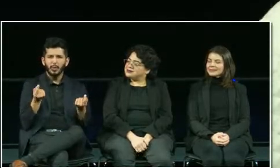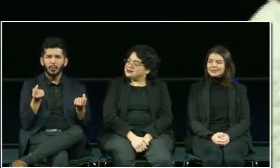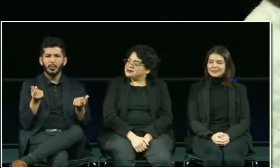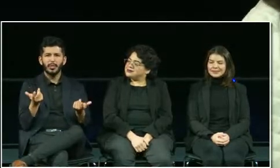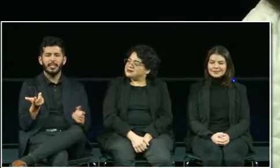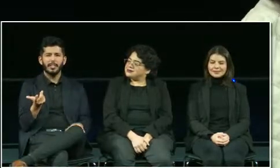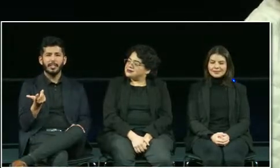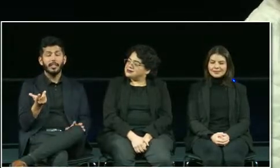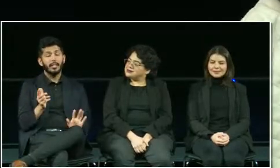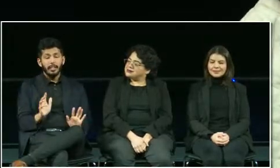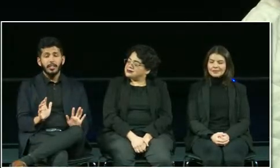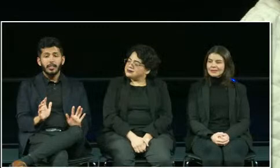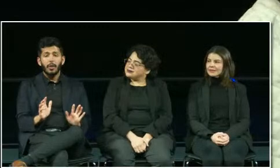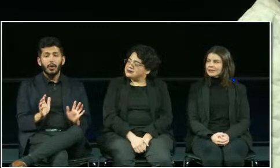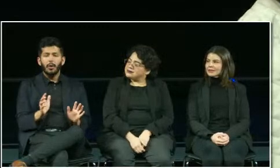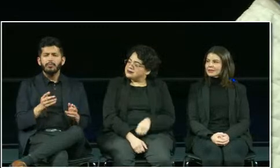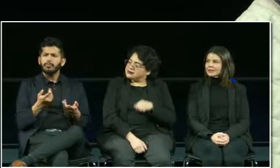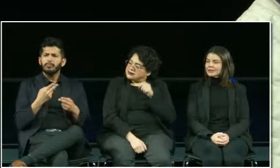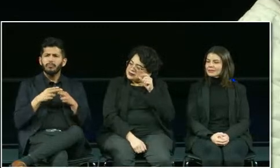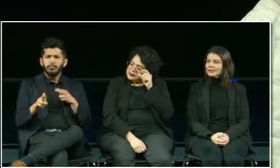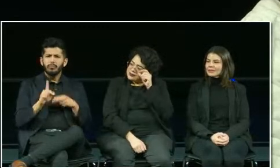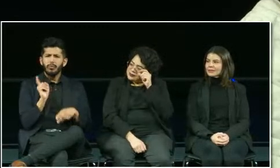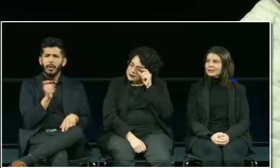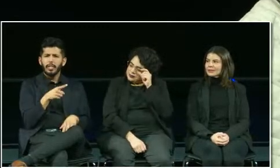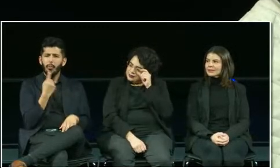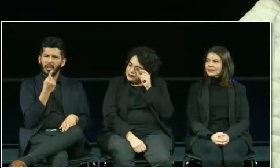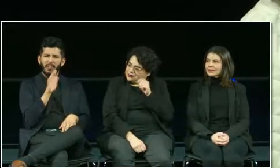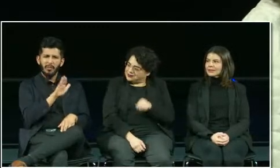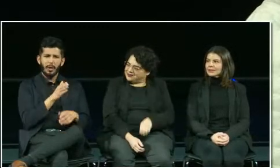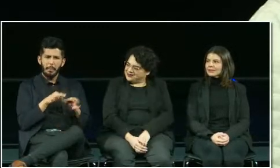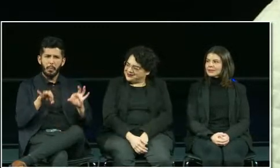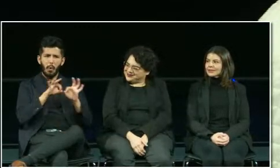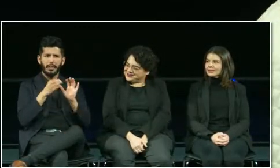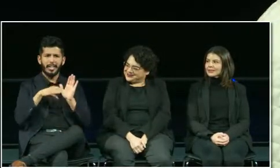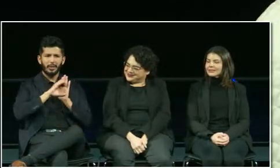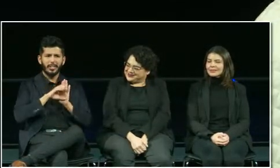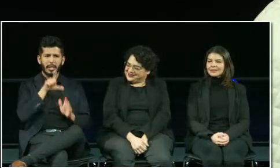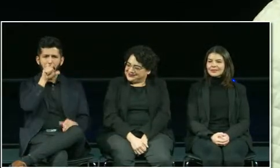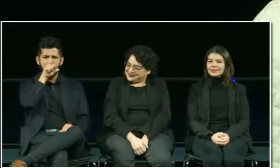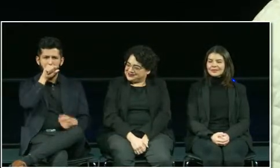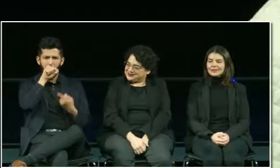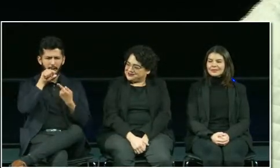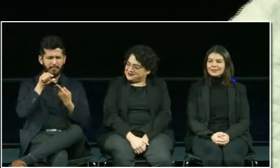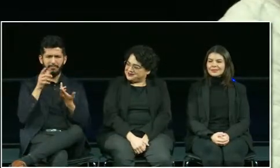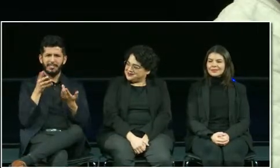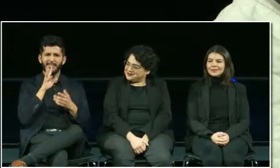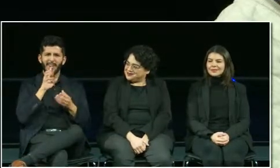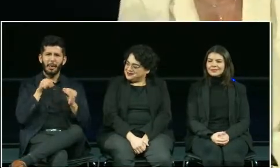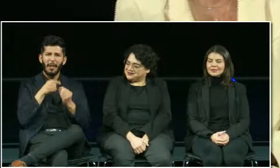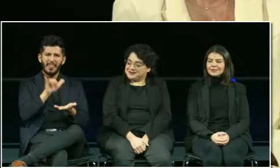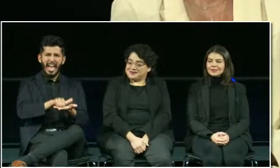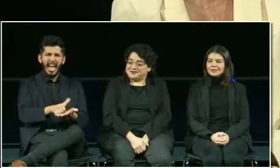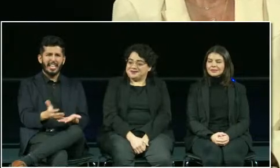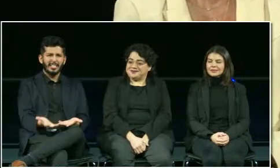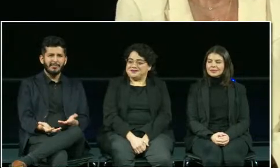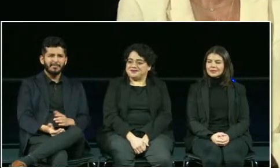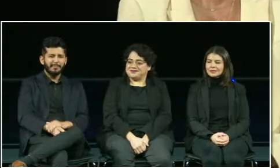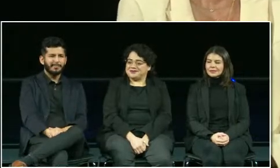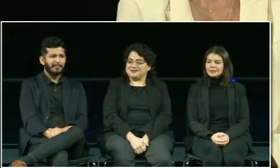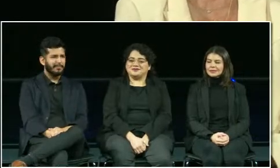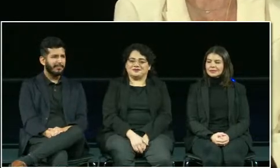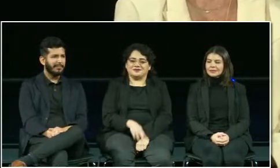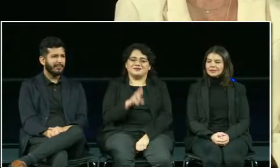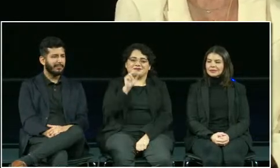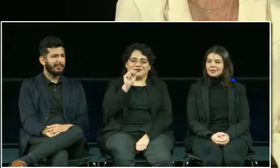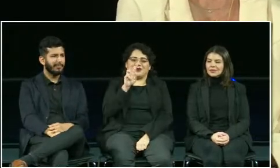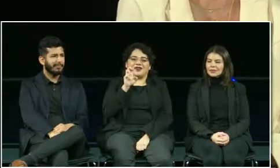quickly, one of your major characters is a bird. Can you just talk about that? I mean, the raven plays a